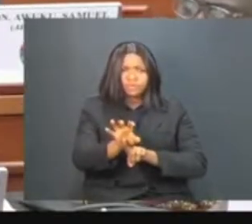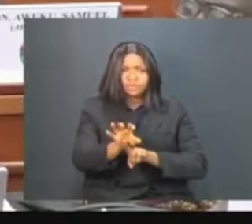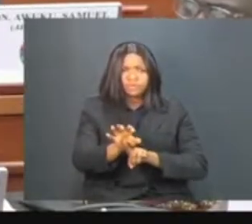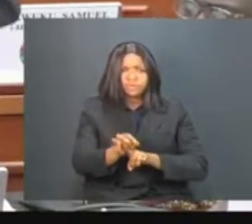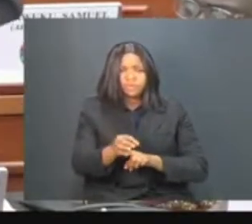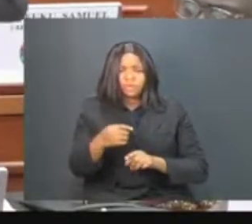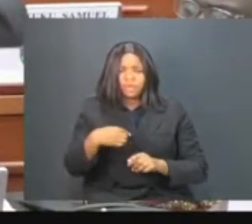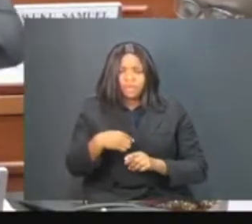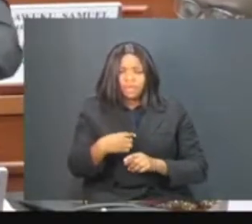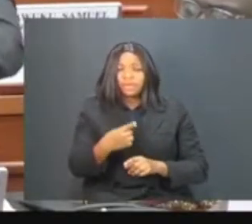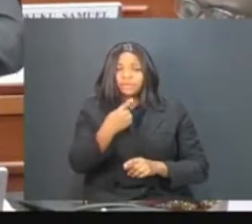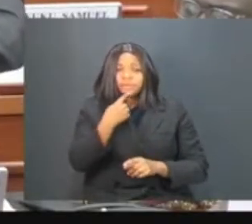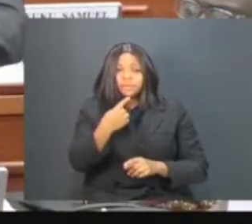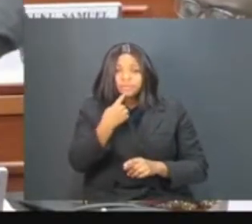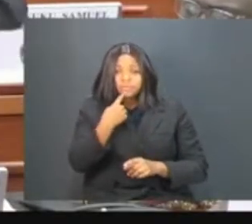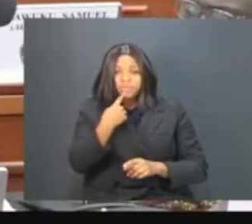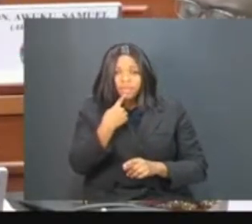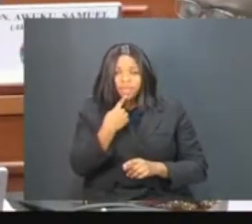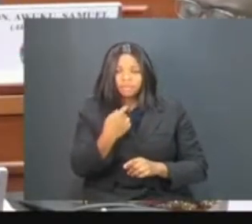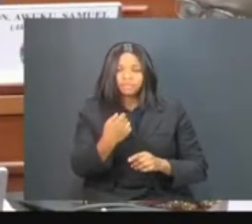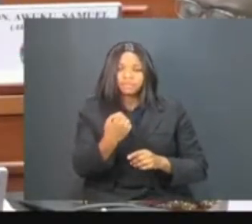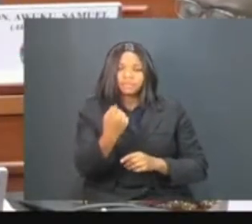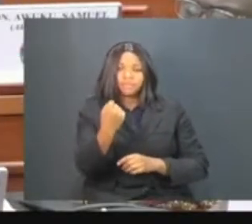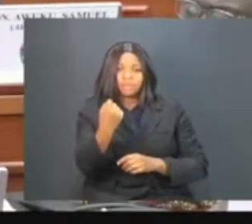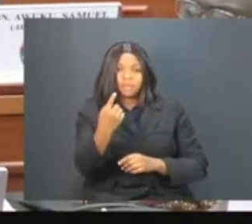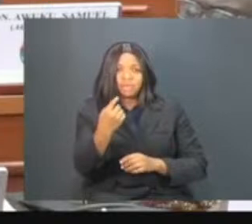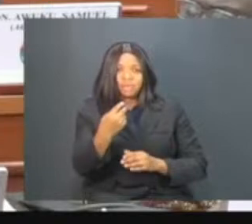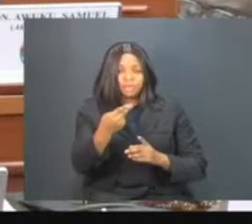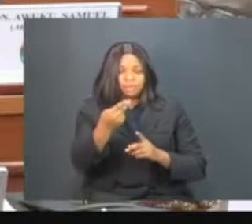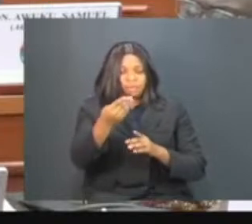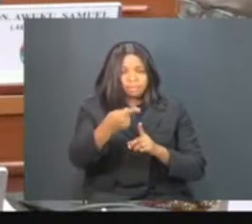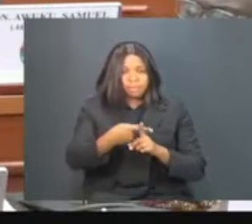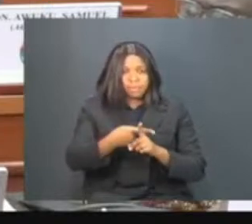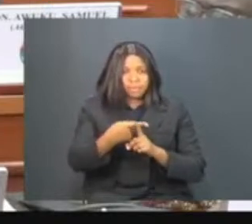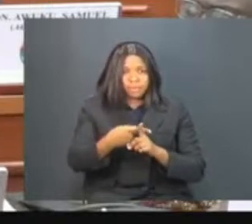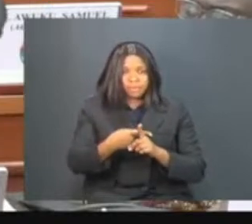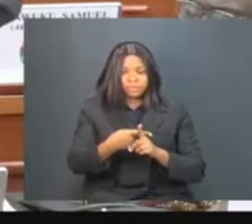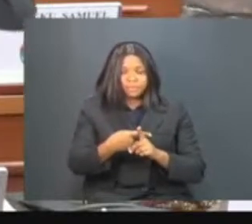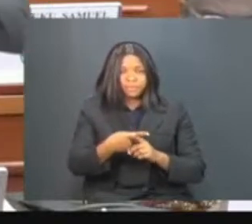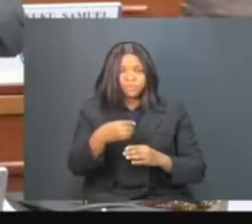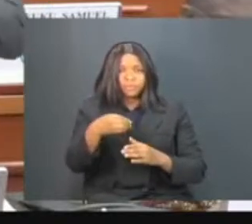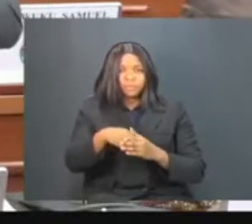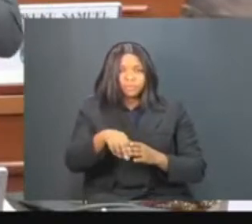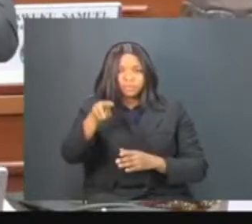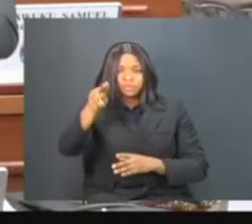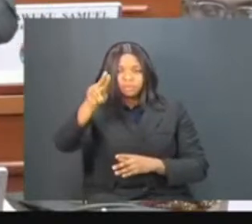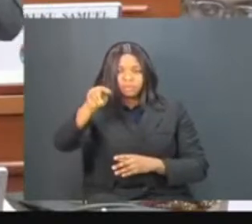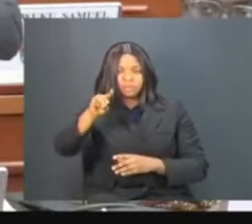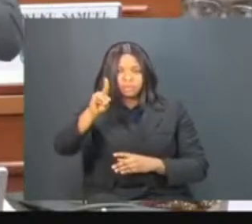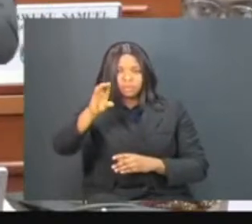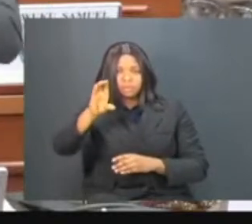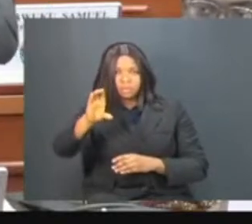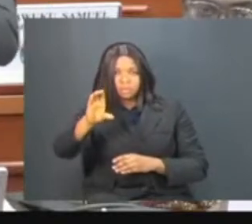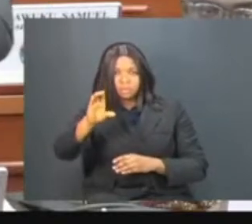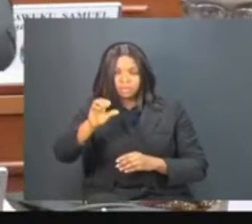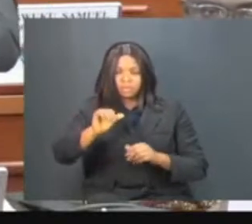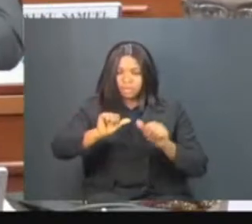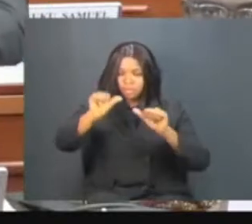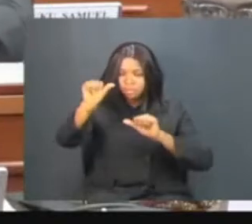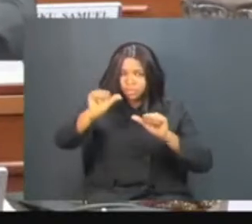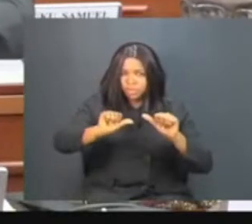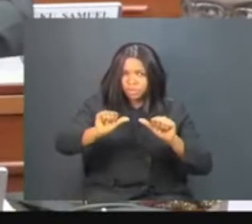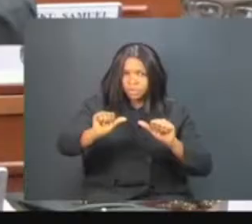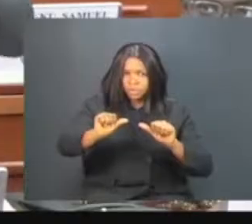That 11 months into the NDC administration, their flagship program of 24-hour